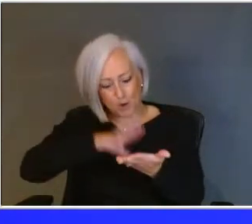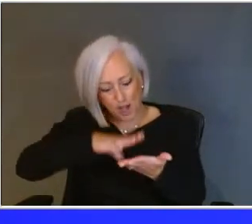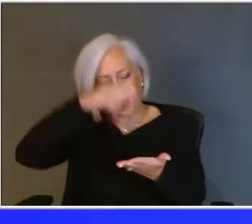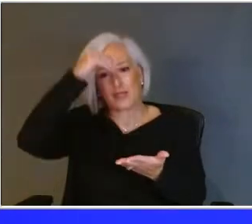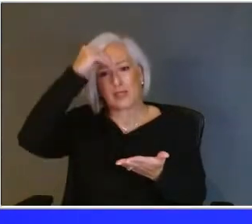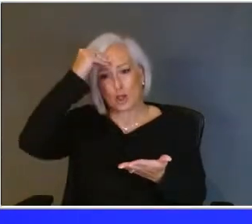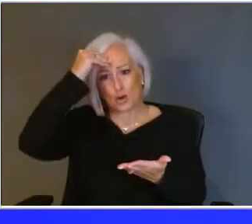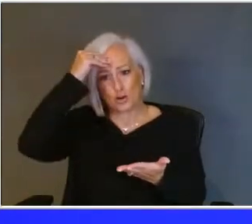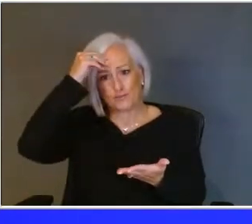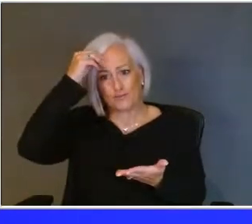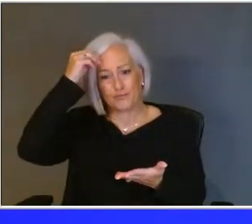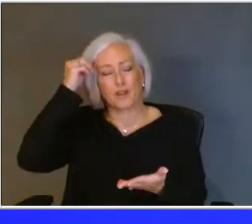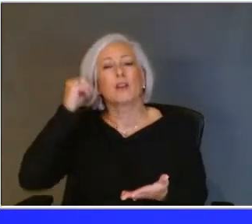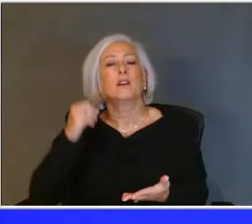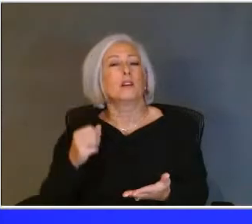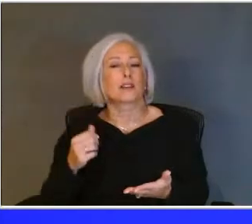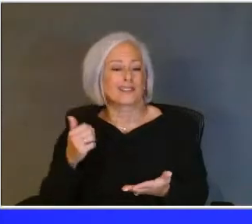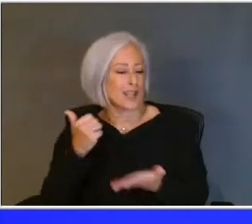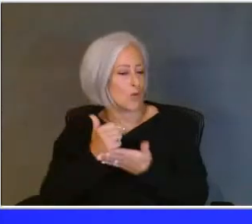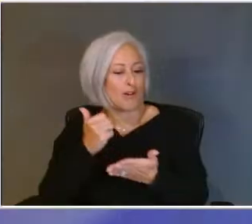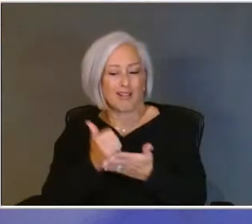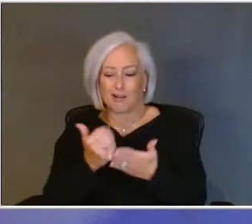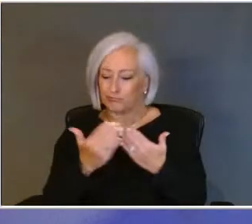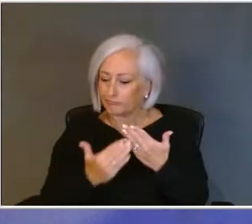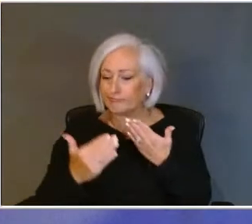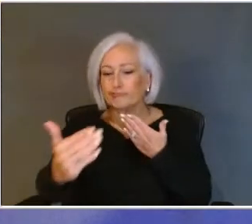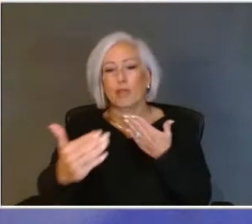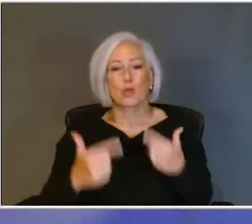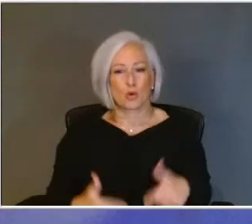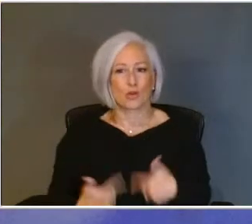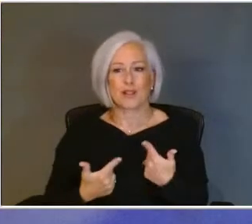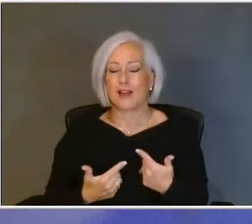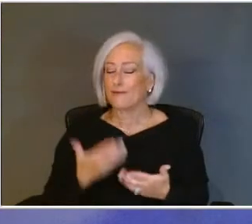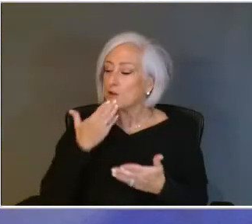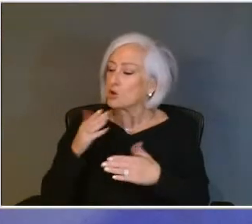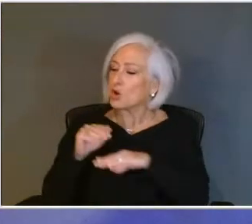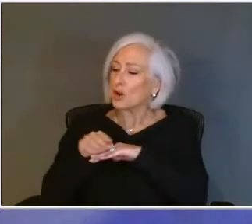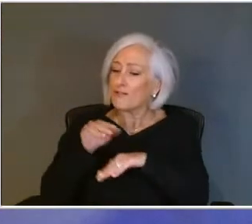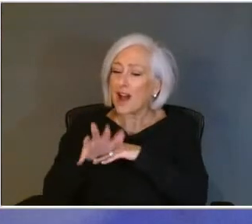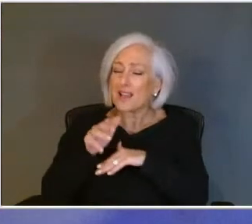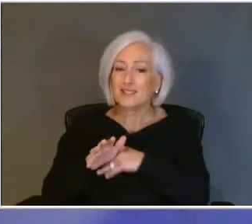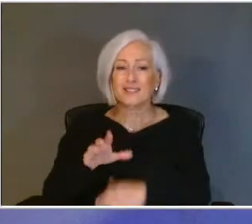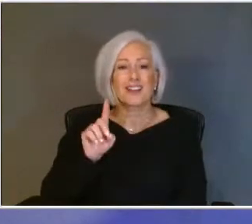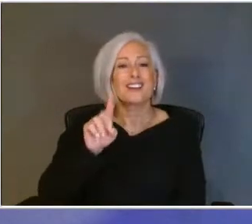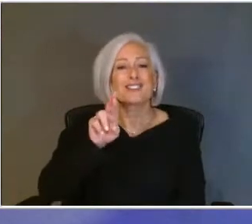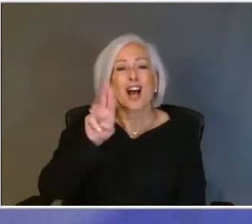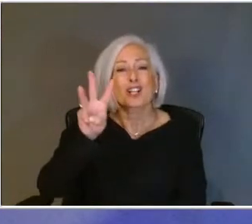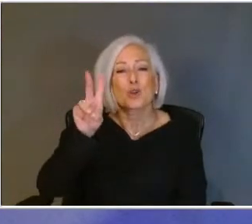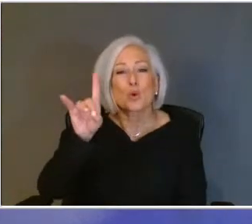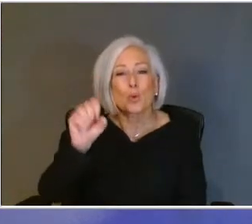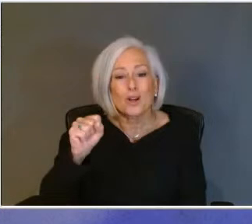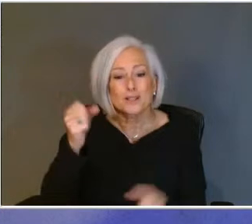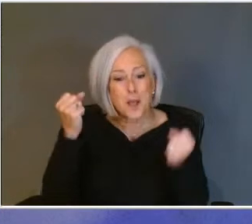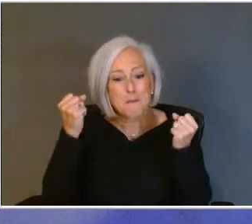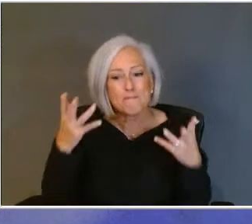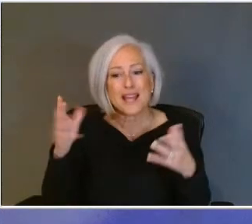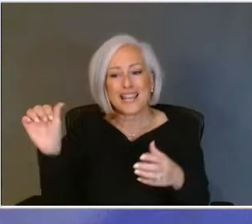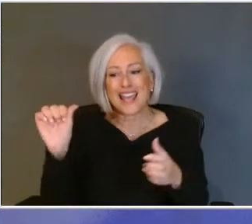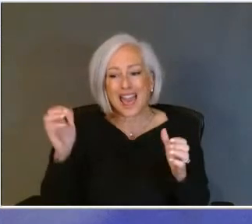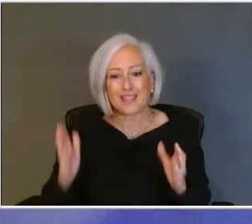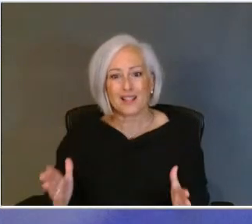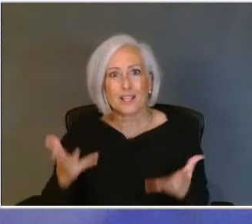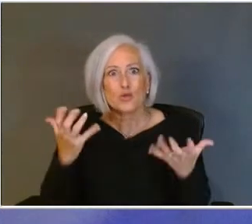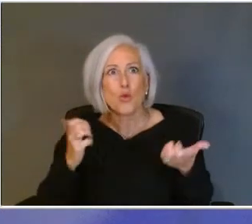them however far they go in life. Yeah, great advice. Dr. Woods, a lot of college athletes have that dream to go pro. Most